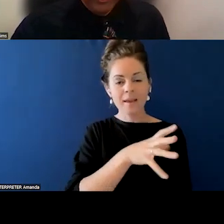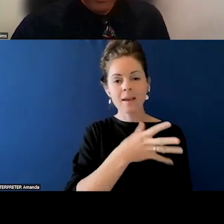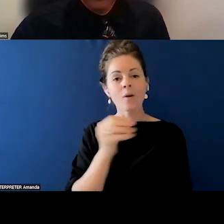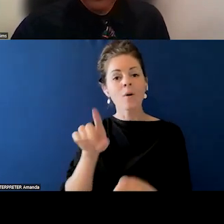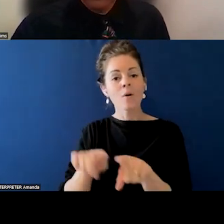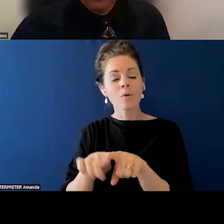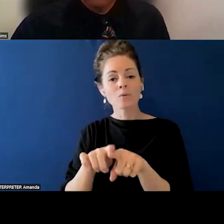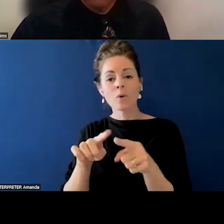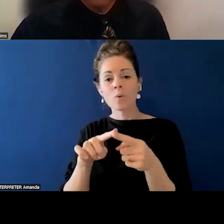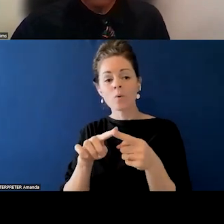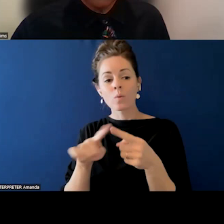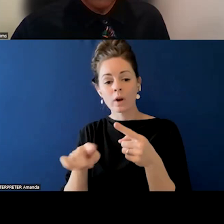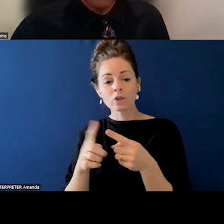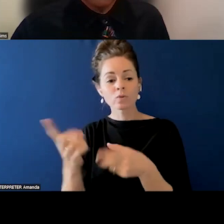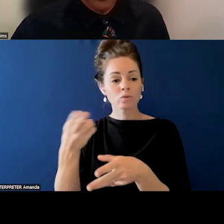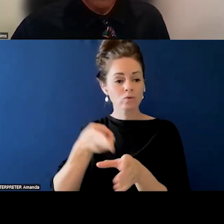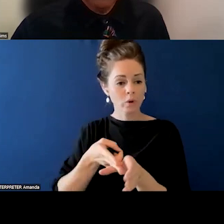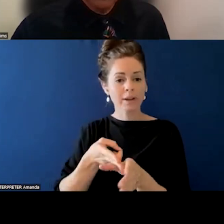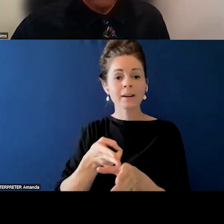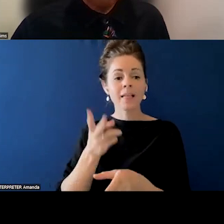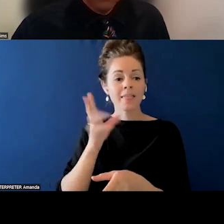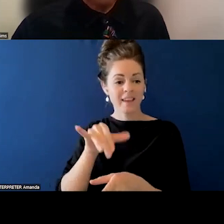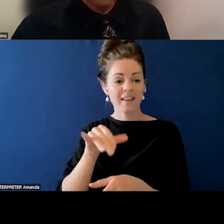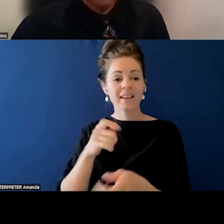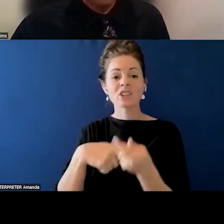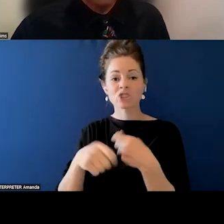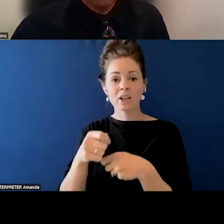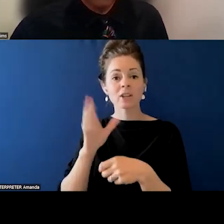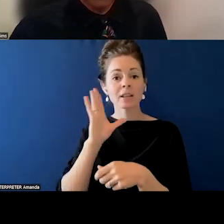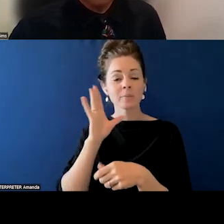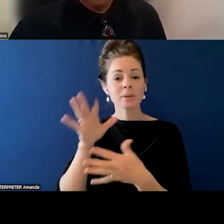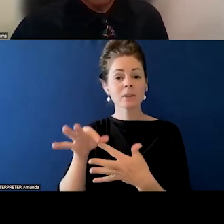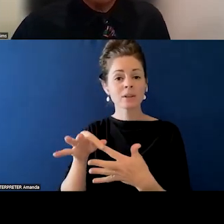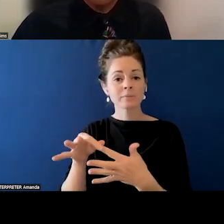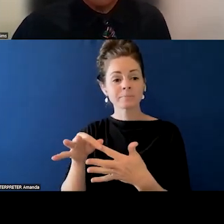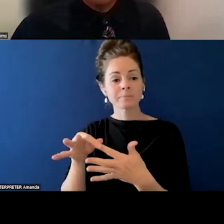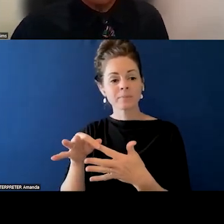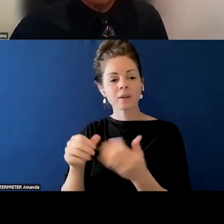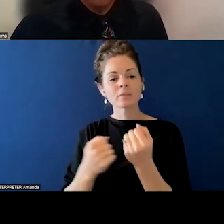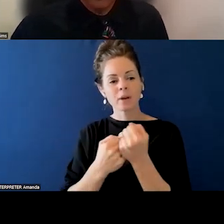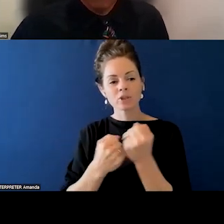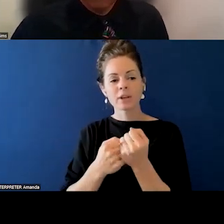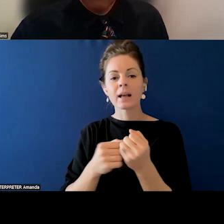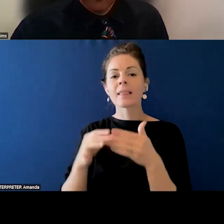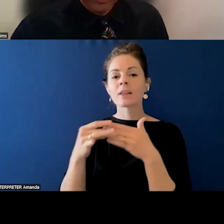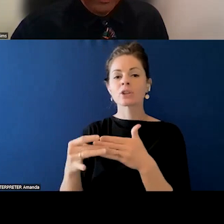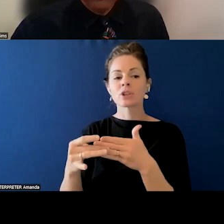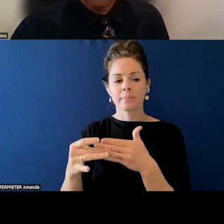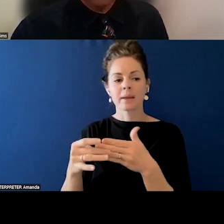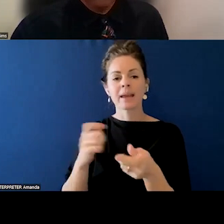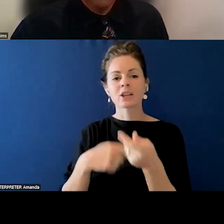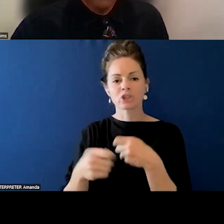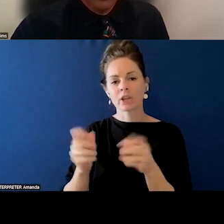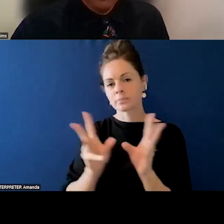when you get on the exchange, what you will see is that they are sponsoring leadership exchanges, and generally they occur every 4